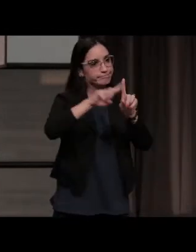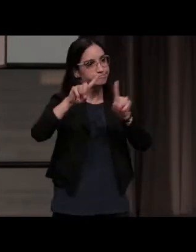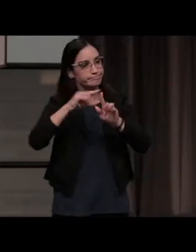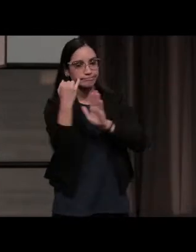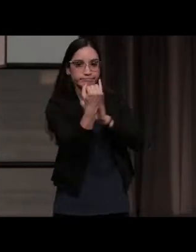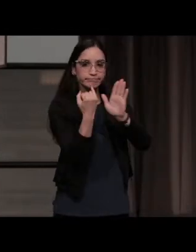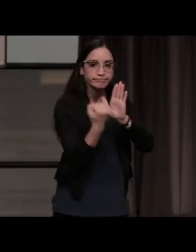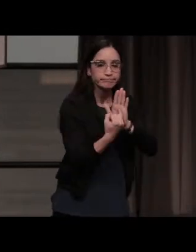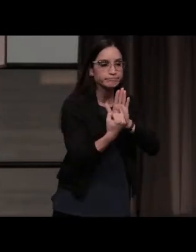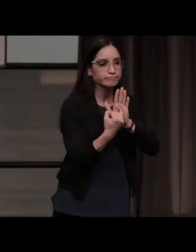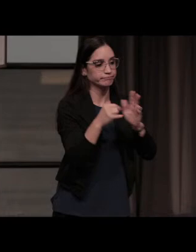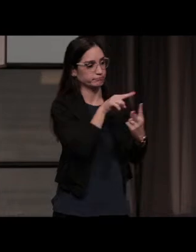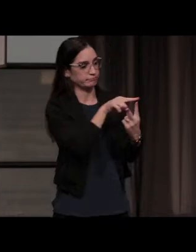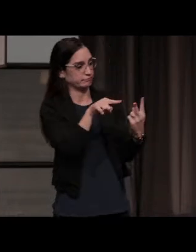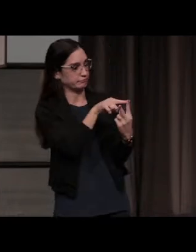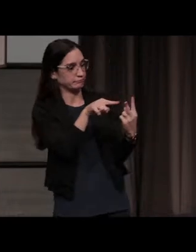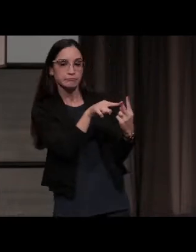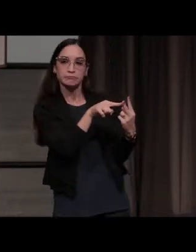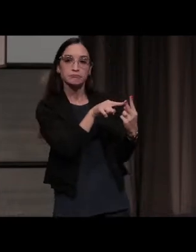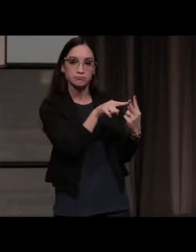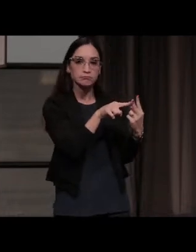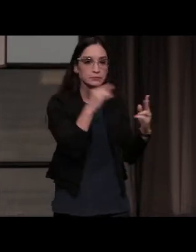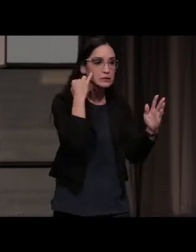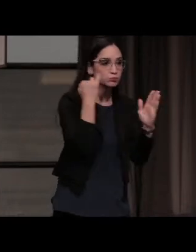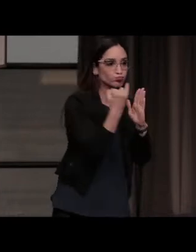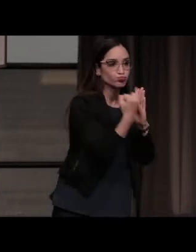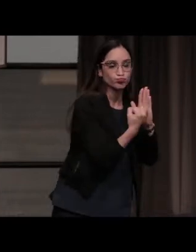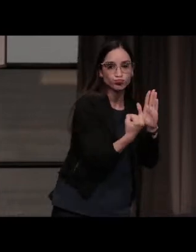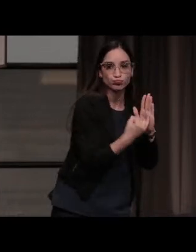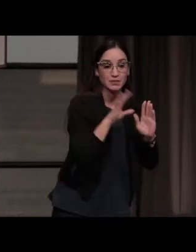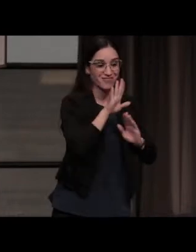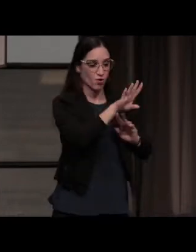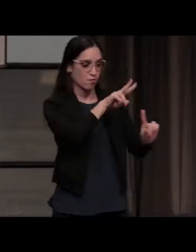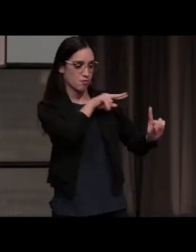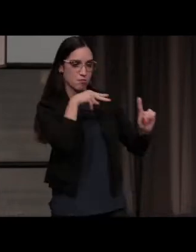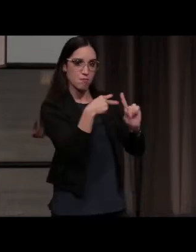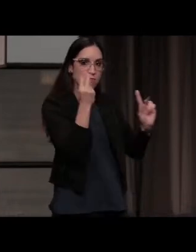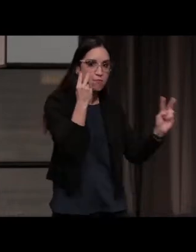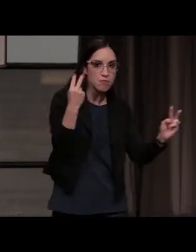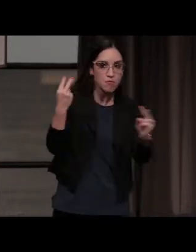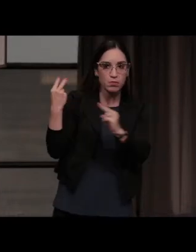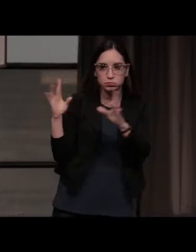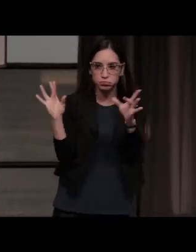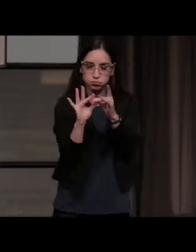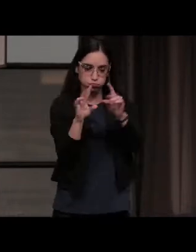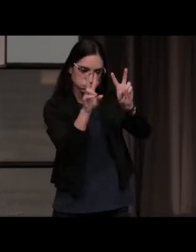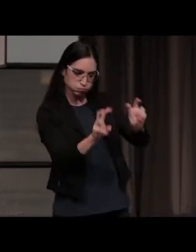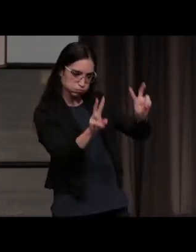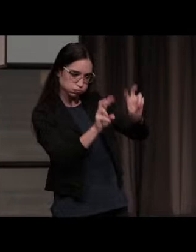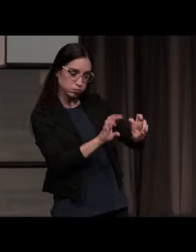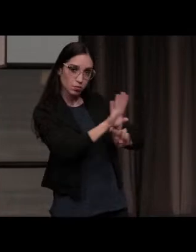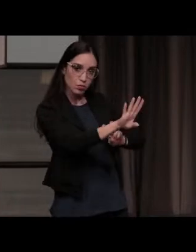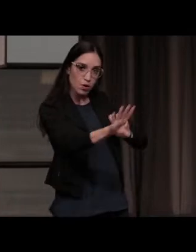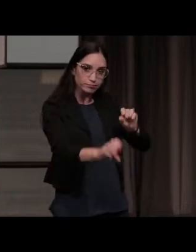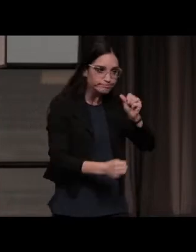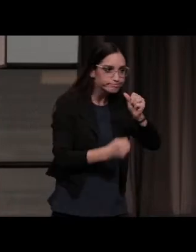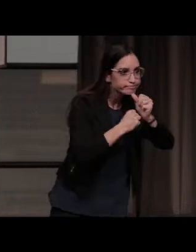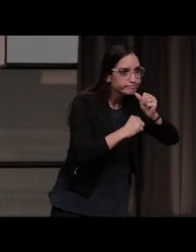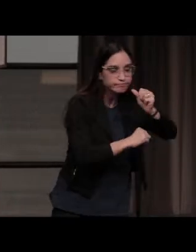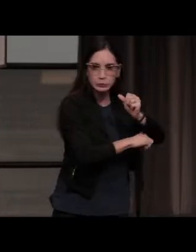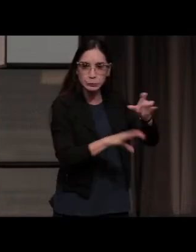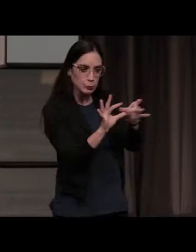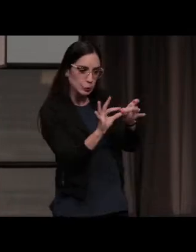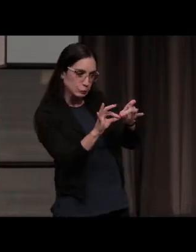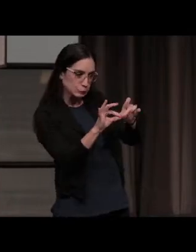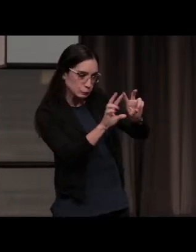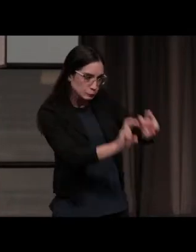and Seminole contemporary artists from an art historical perspective that details the knowledge systems behind their work and practice. Our speakers